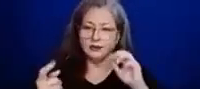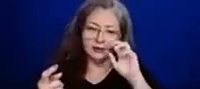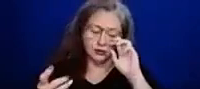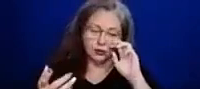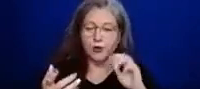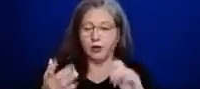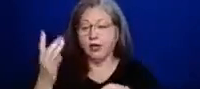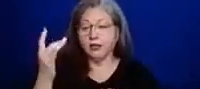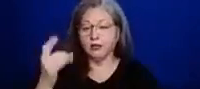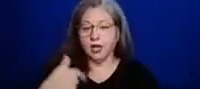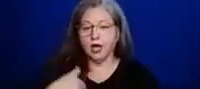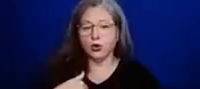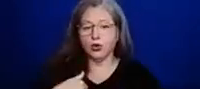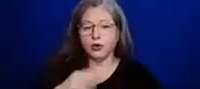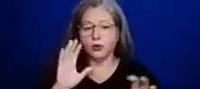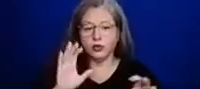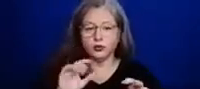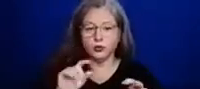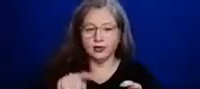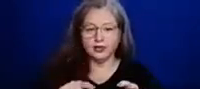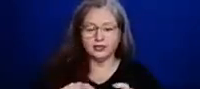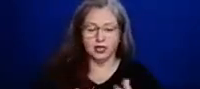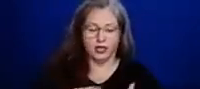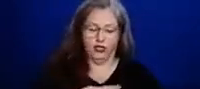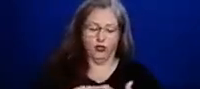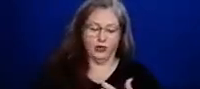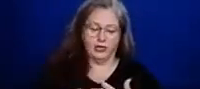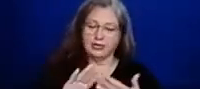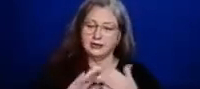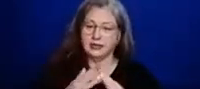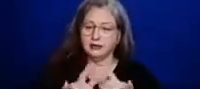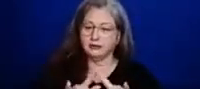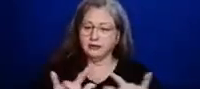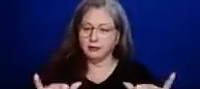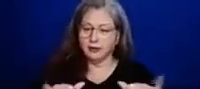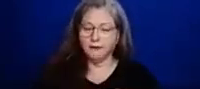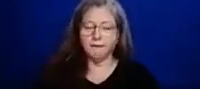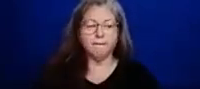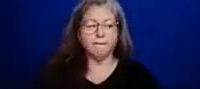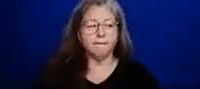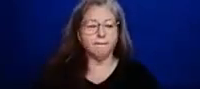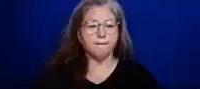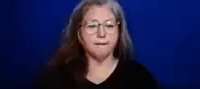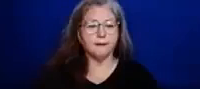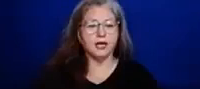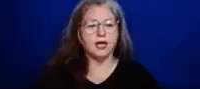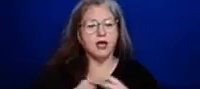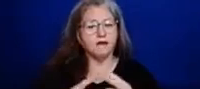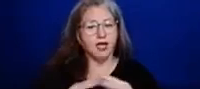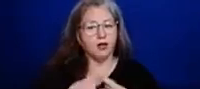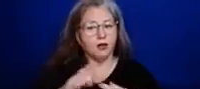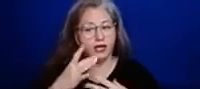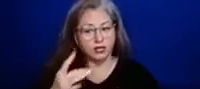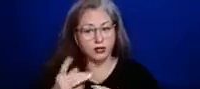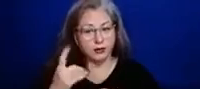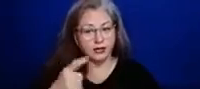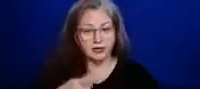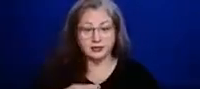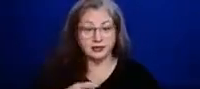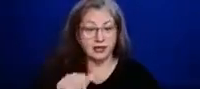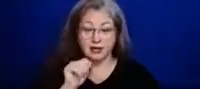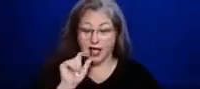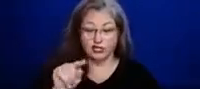that's why we're doing it, the 3 cities at the same time. And it's very interesting because it's not